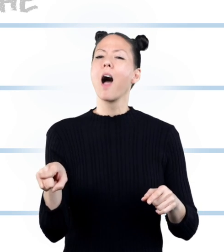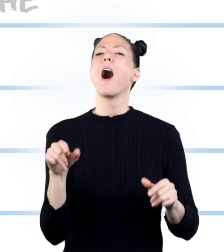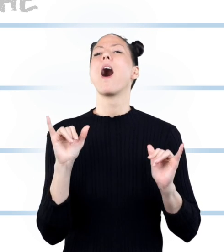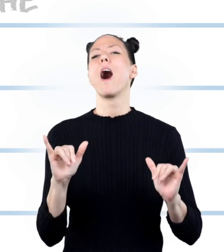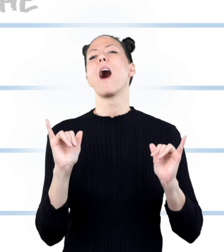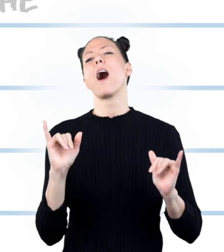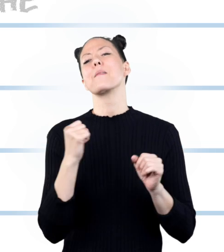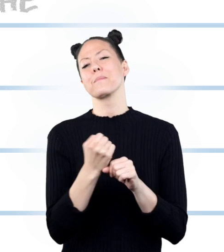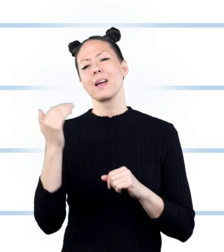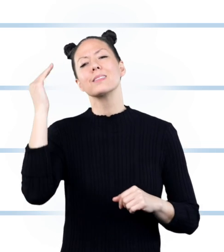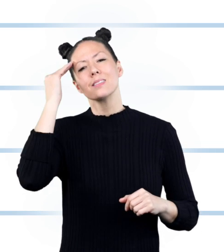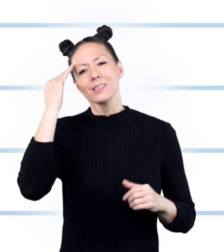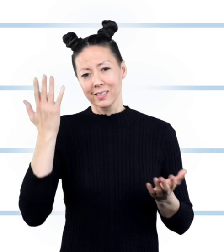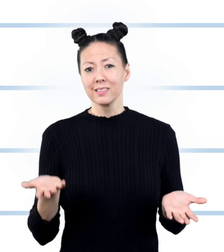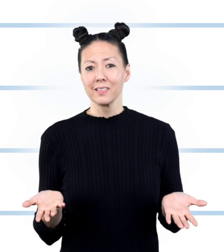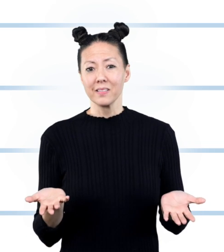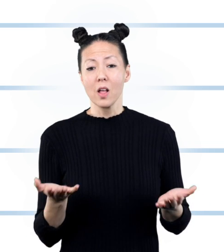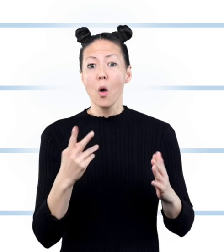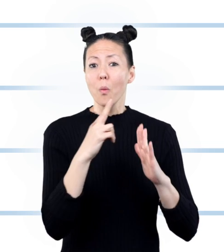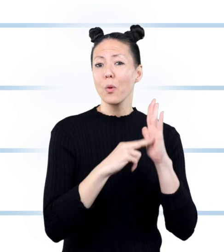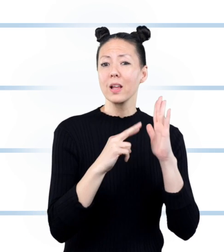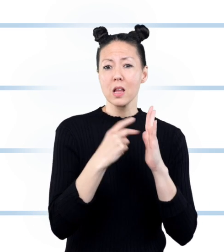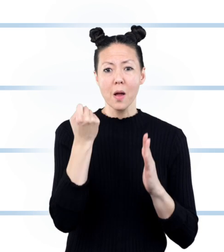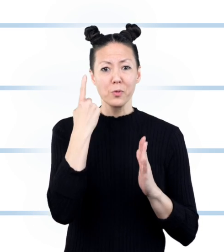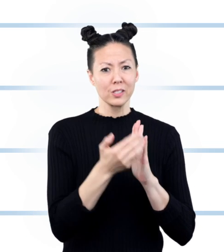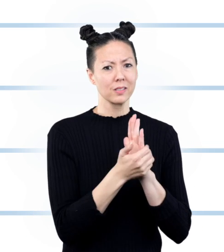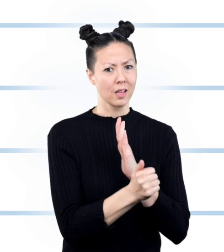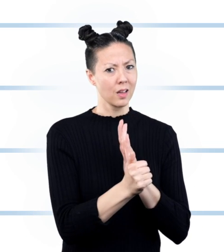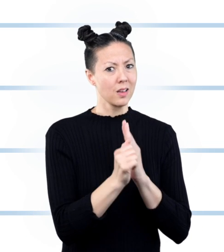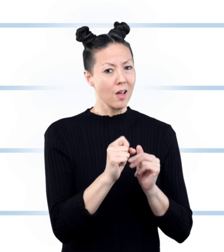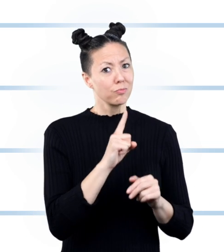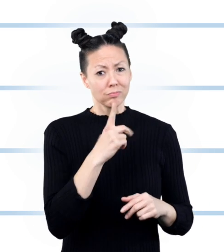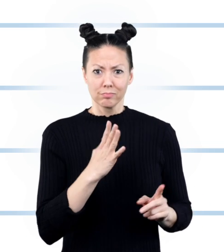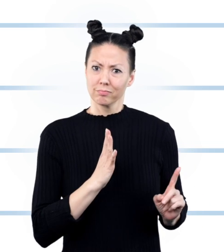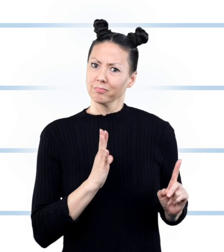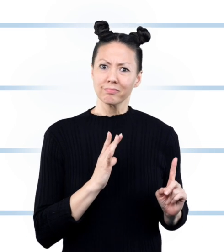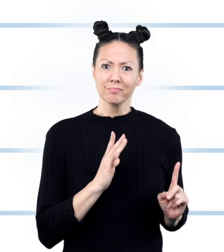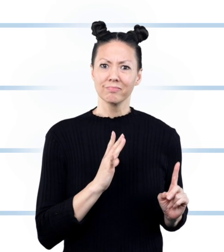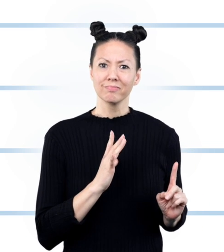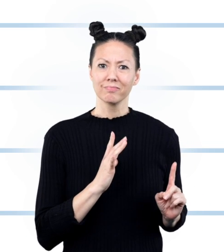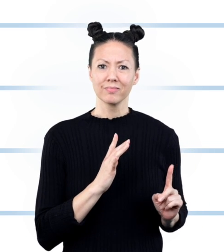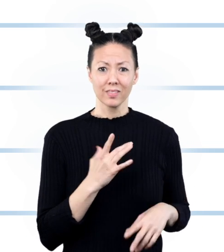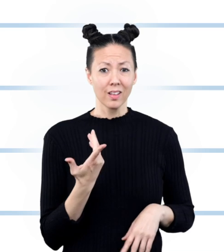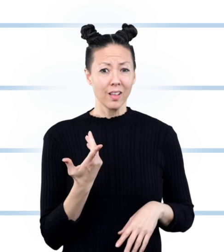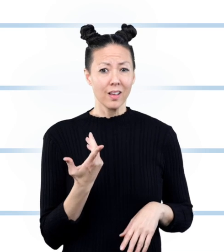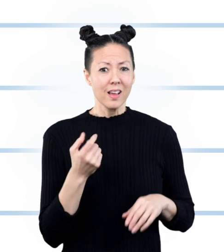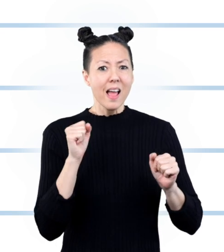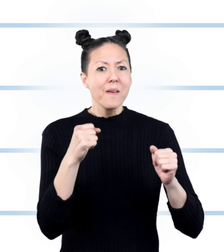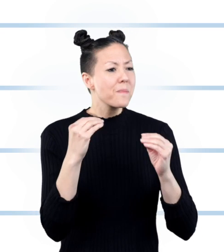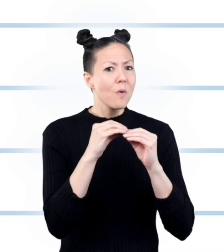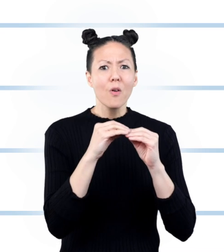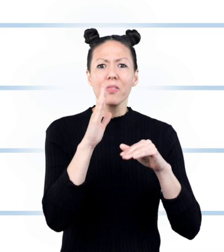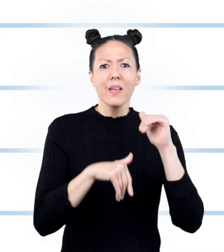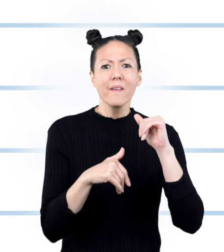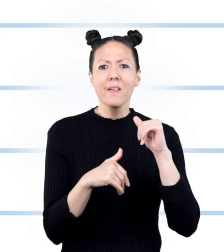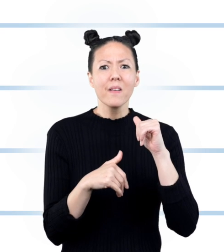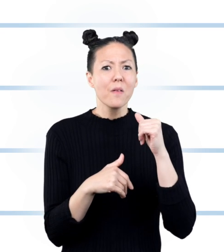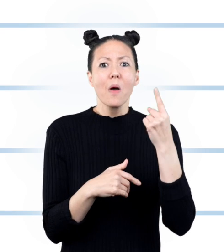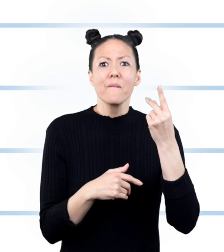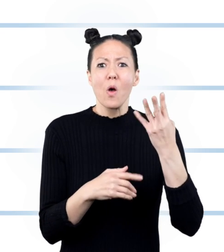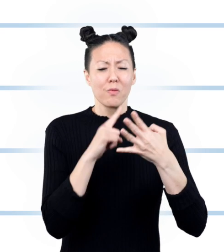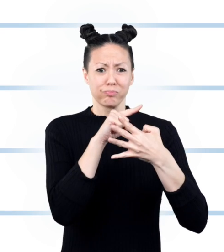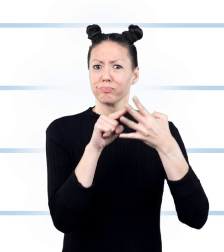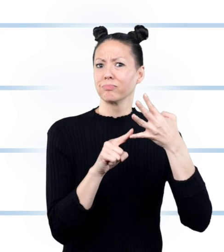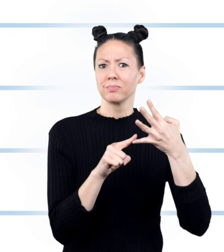sense. Reading comprehension skills can be really useful, and there are more than just the 4 we talked